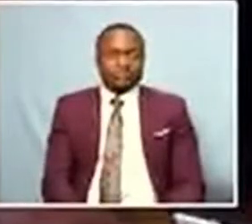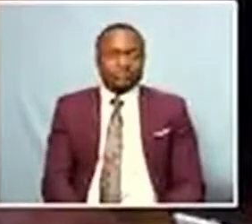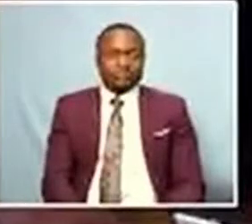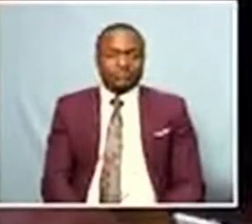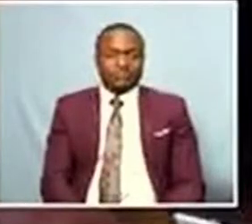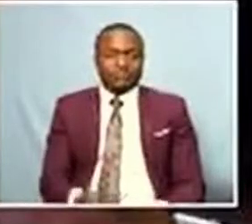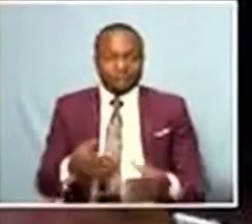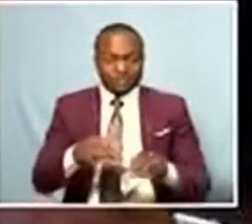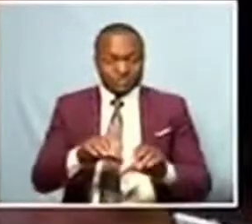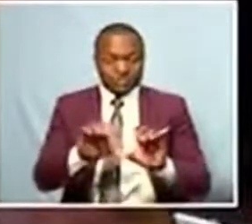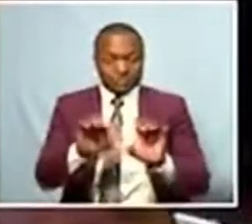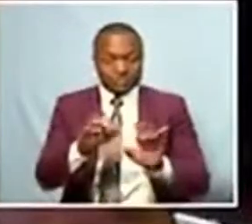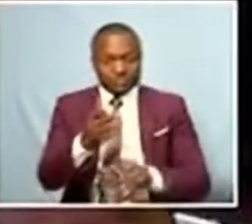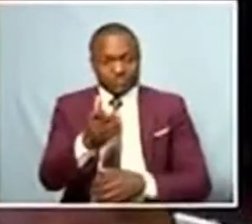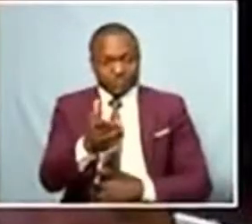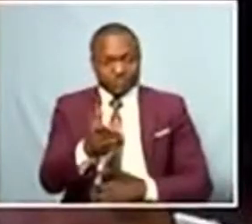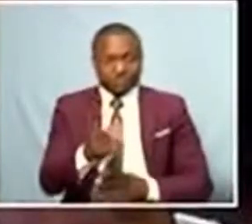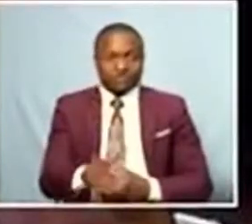You may proceed.